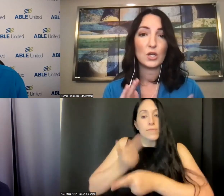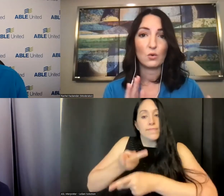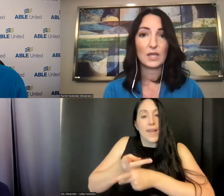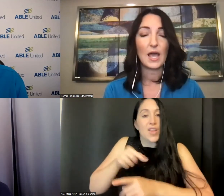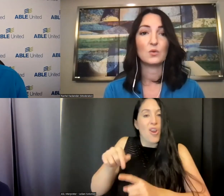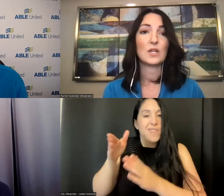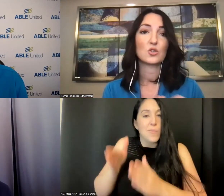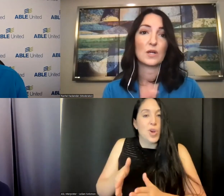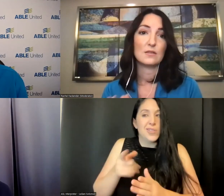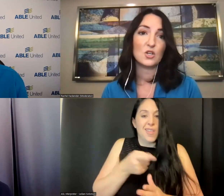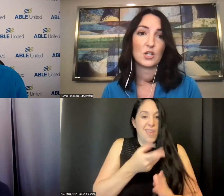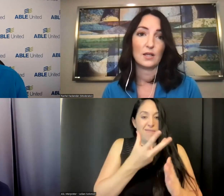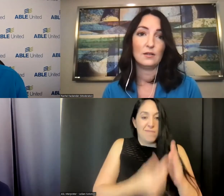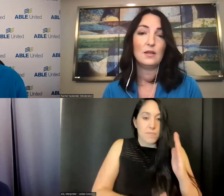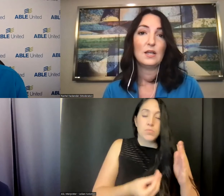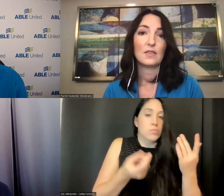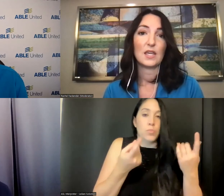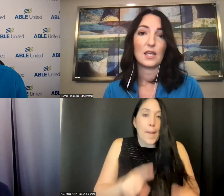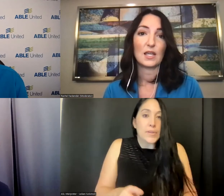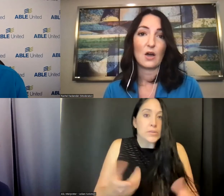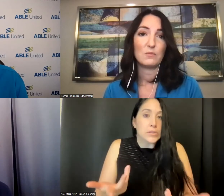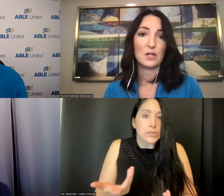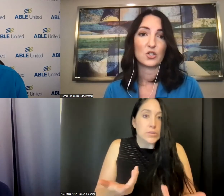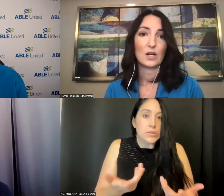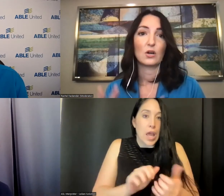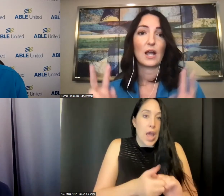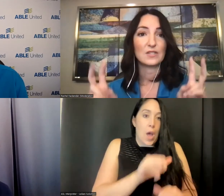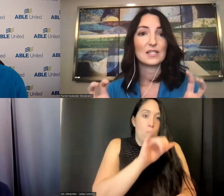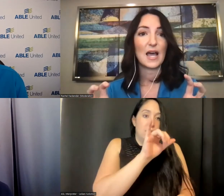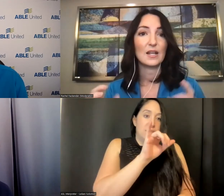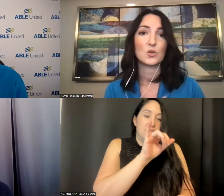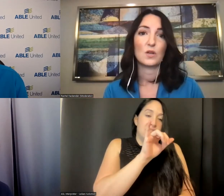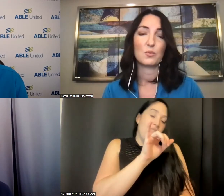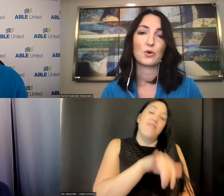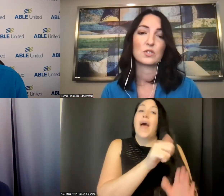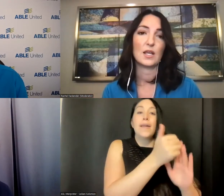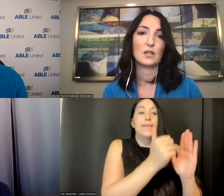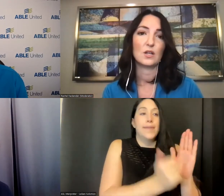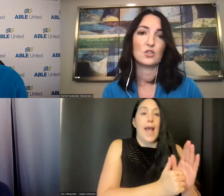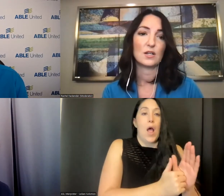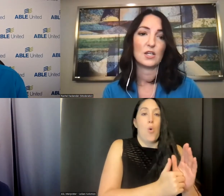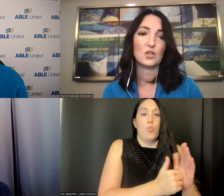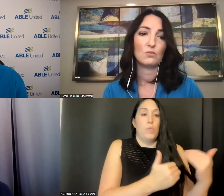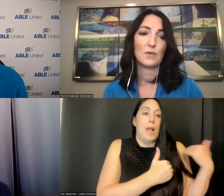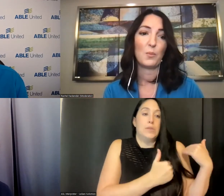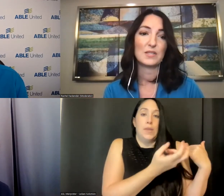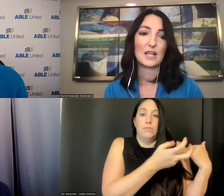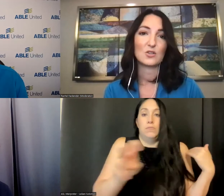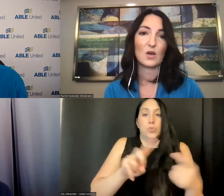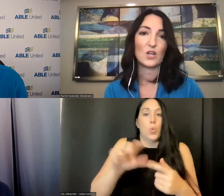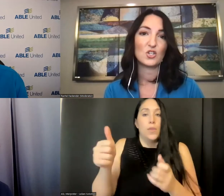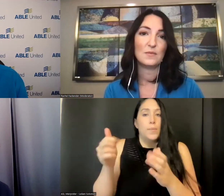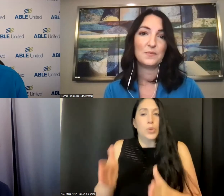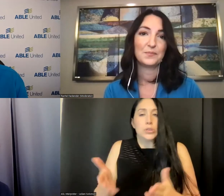How, can we transition the account administrator kind of status to another person? And John, can you help us